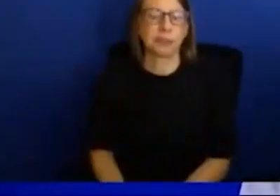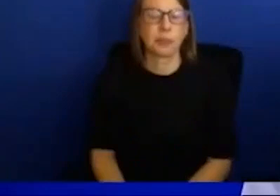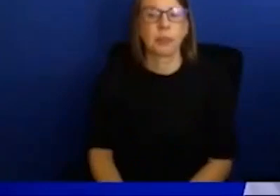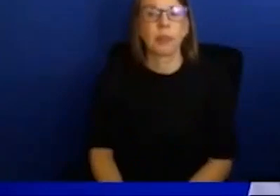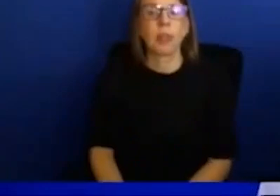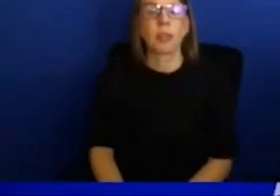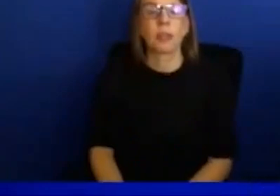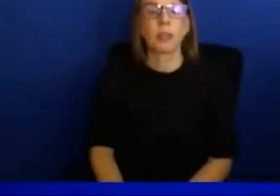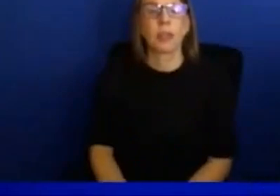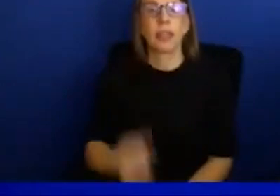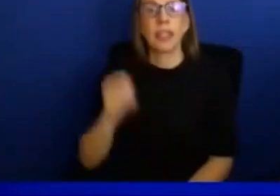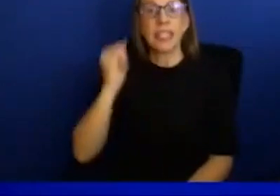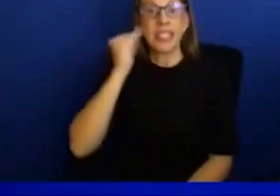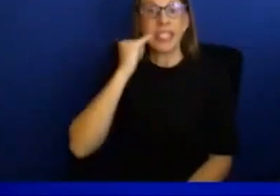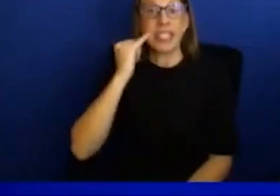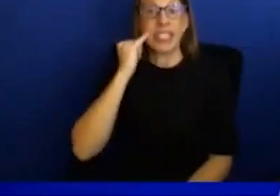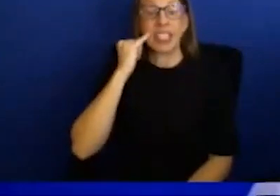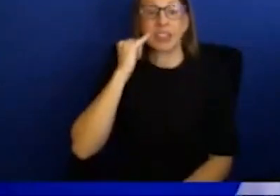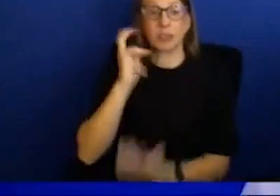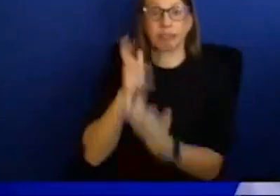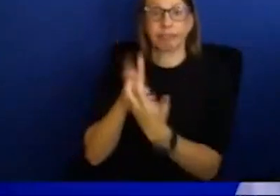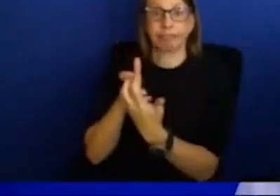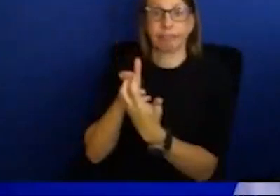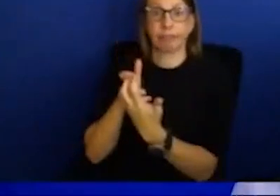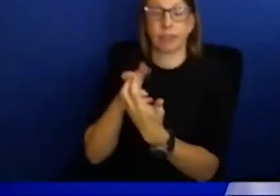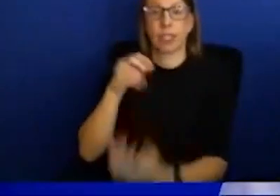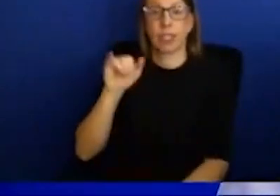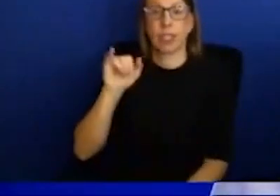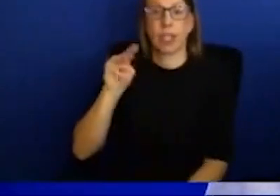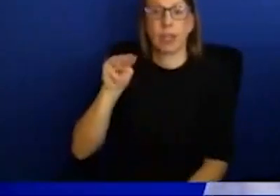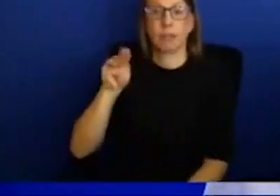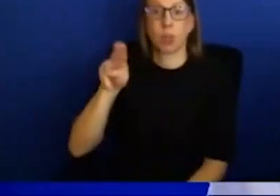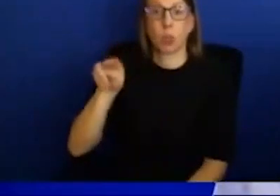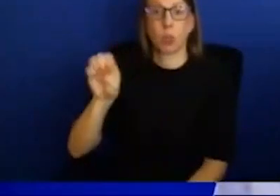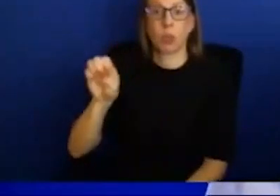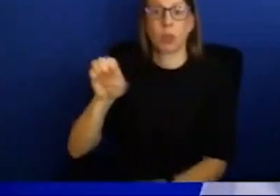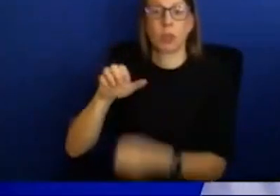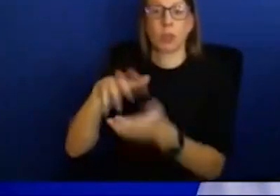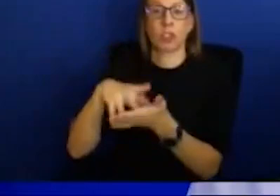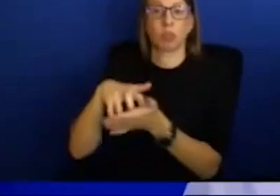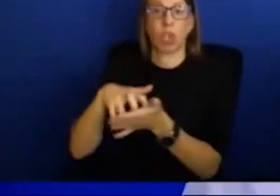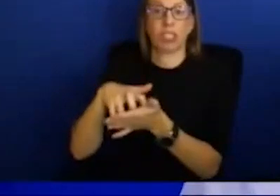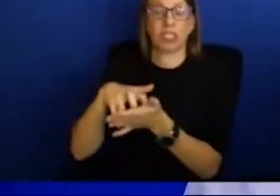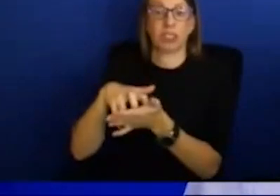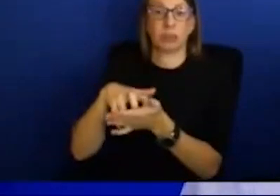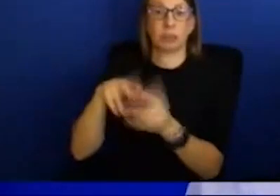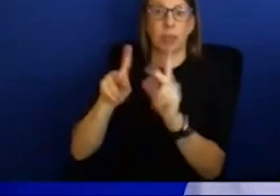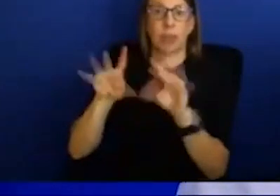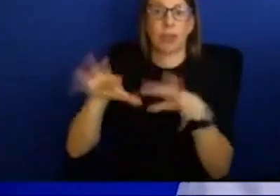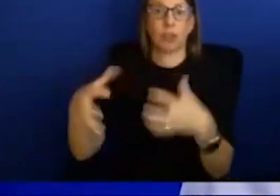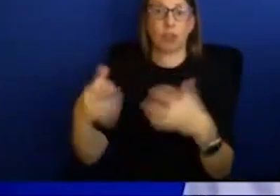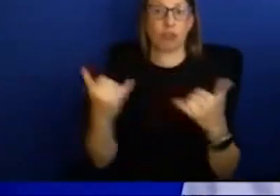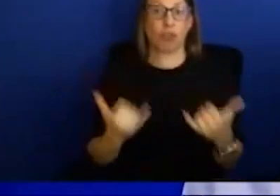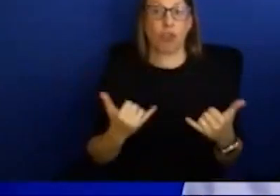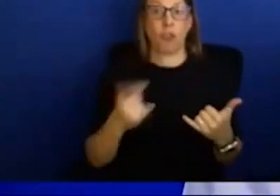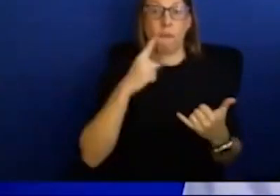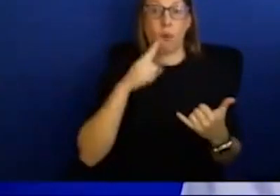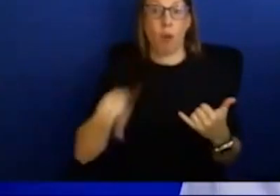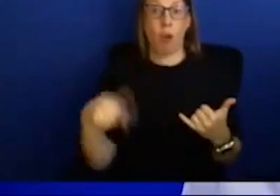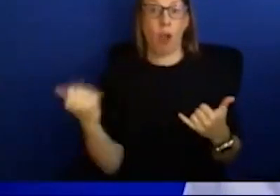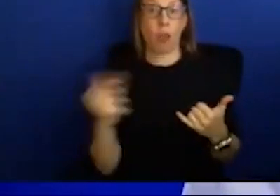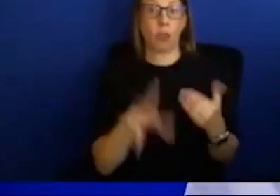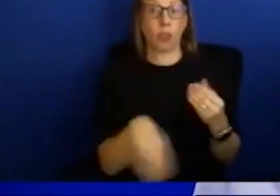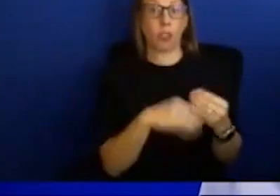do fall into those immunosuppressed populations, but you could certainly look to clarify. Currently, for the other additional or